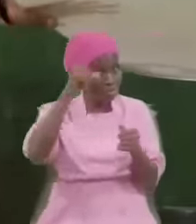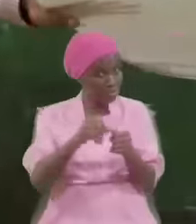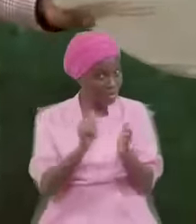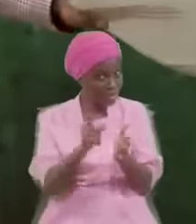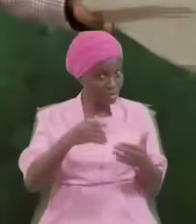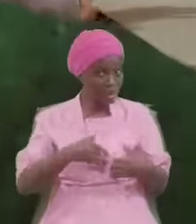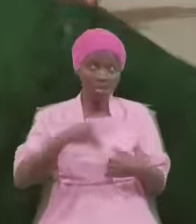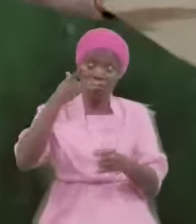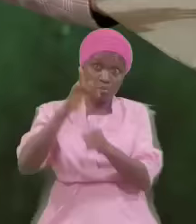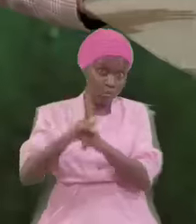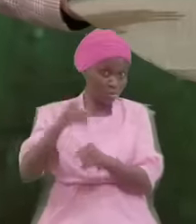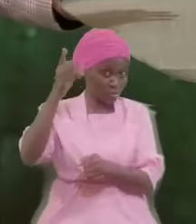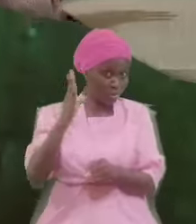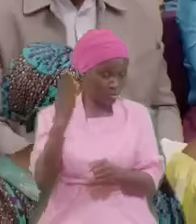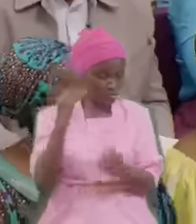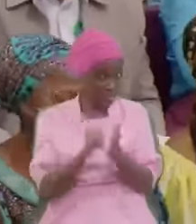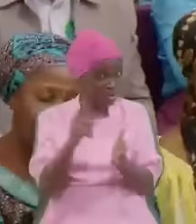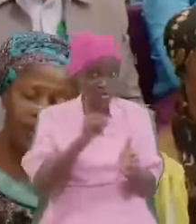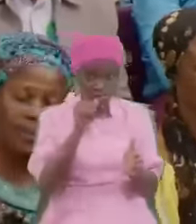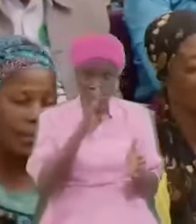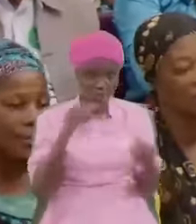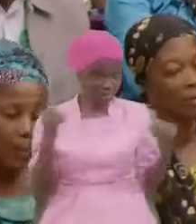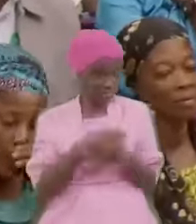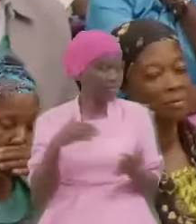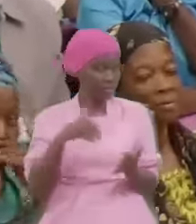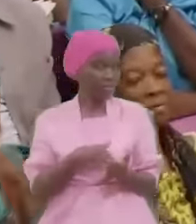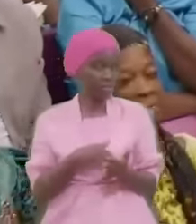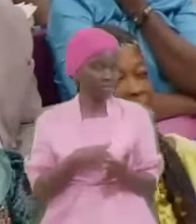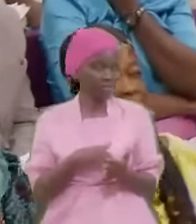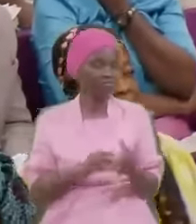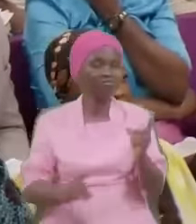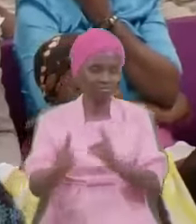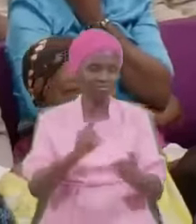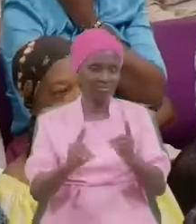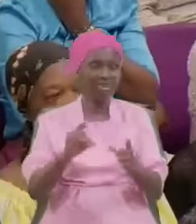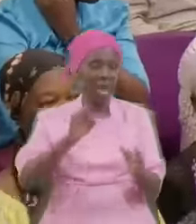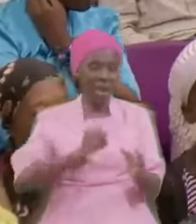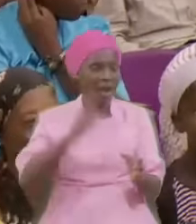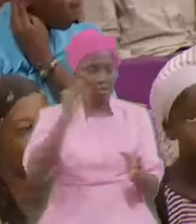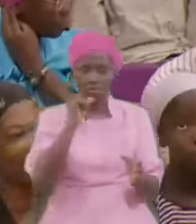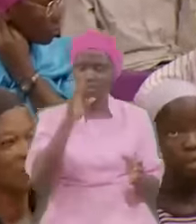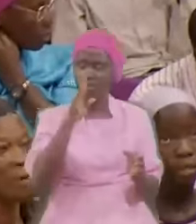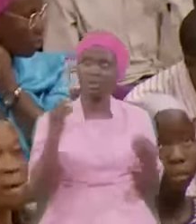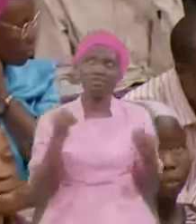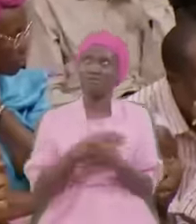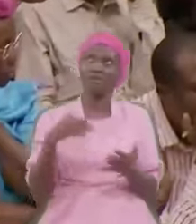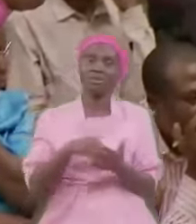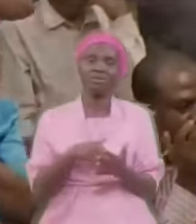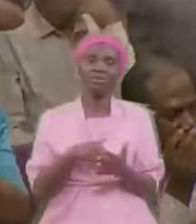Lord, I will not be afraid anymore. I will not be afraid anymore. And the